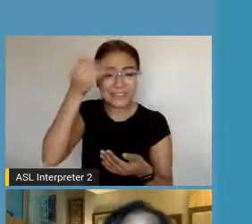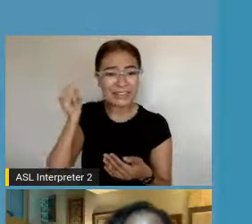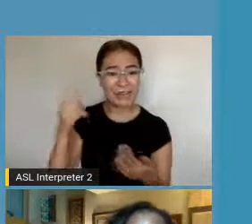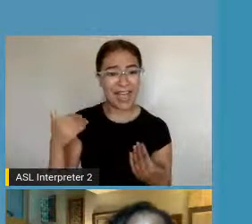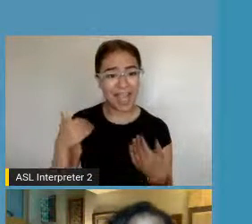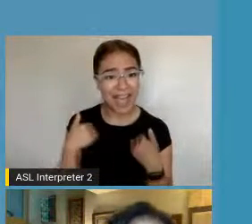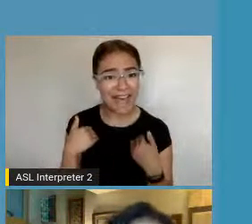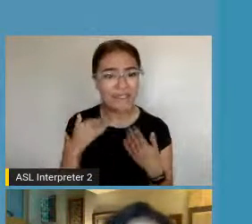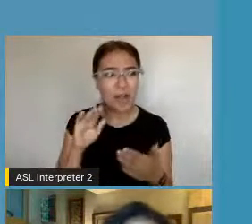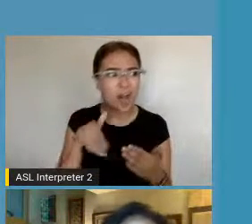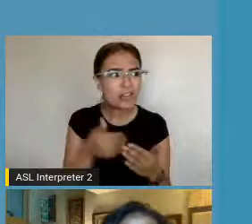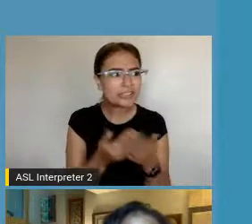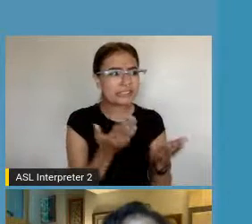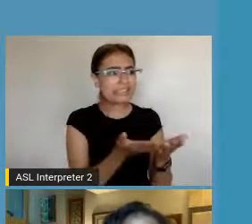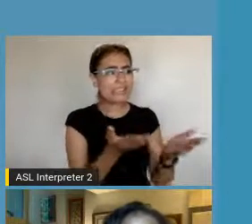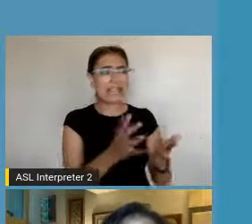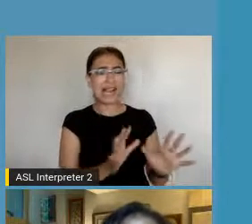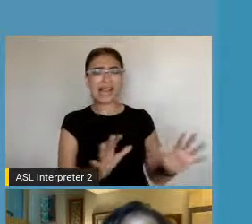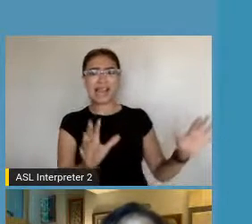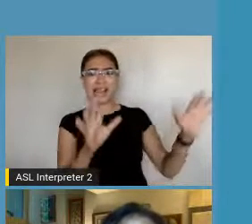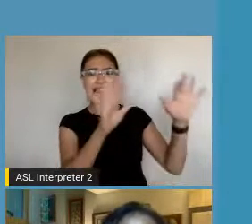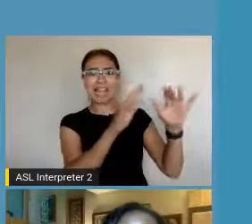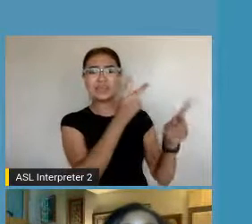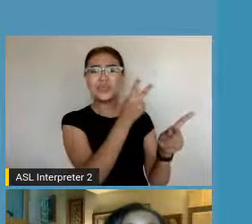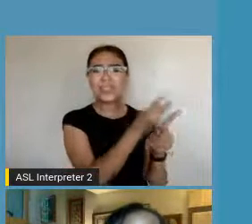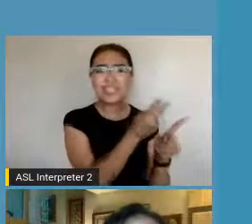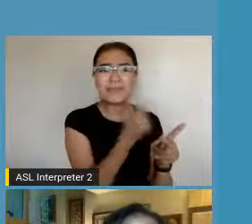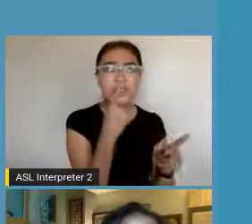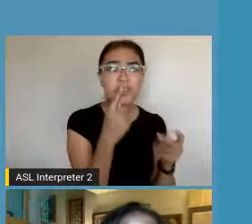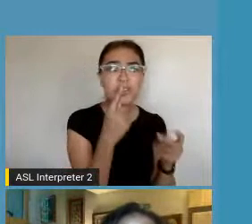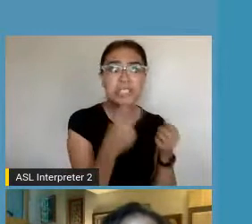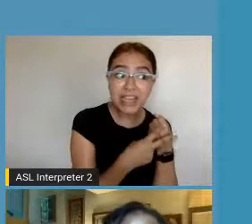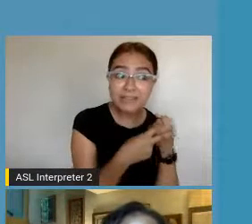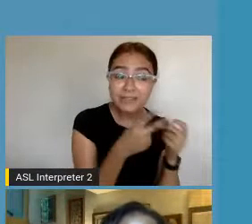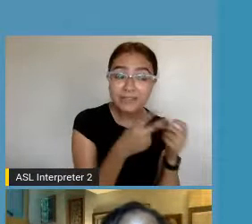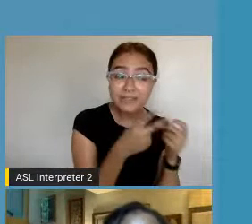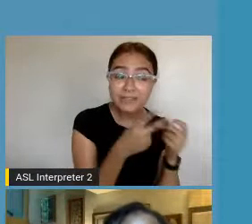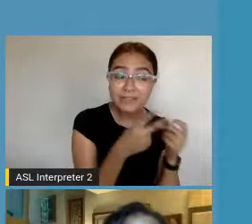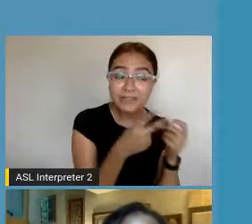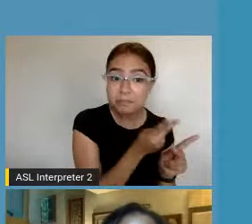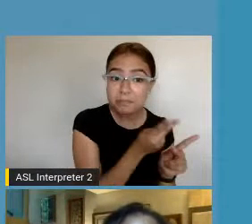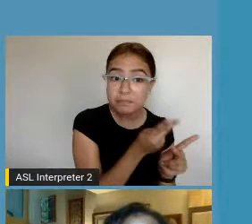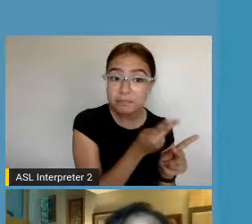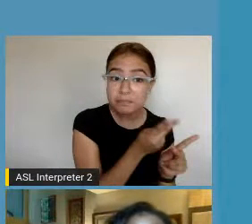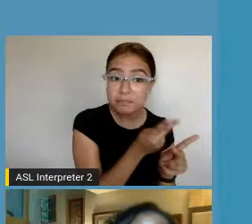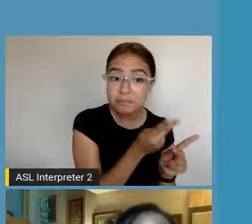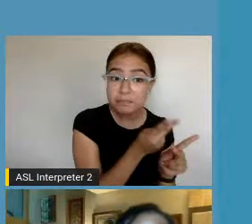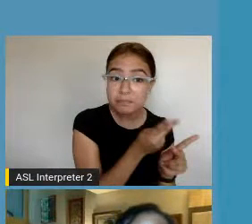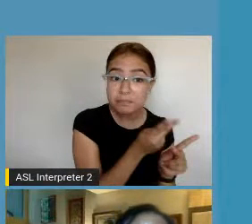of these things that you're keeping for safekeeping. It's kept so safely that you've